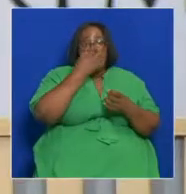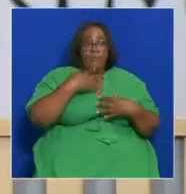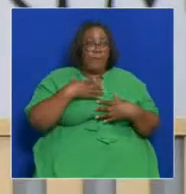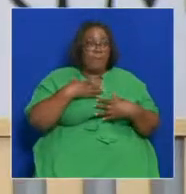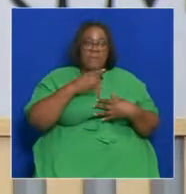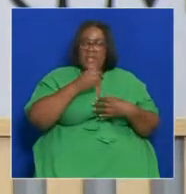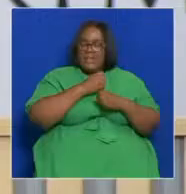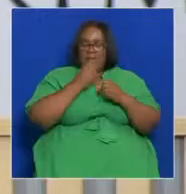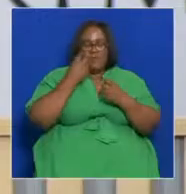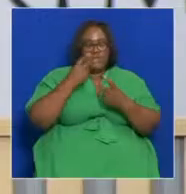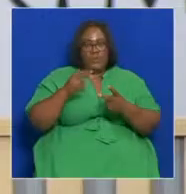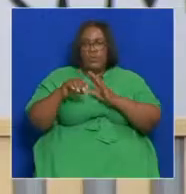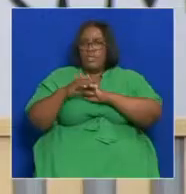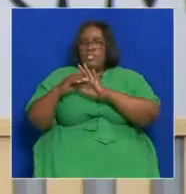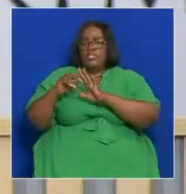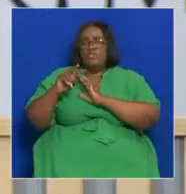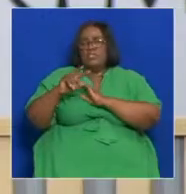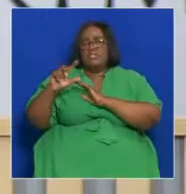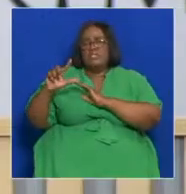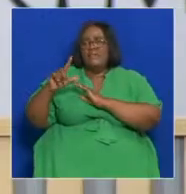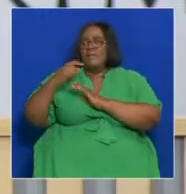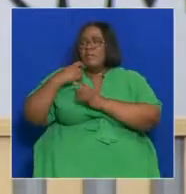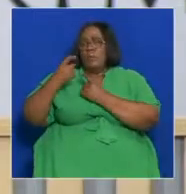Chair, in terms of our processes,